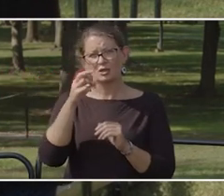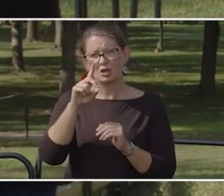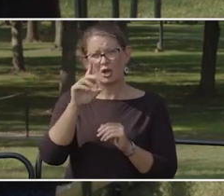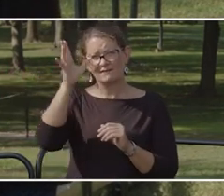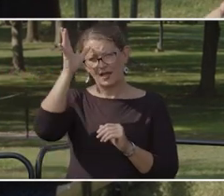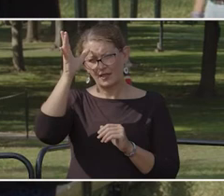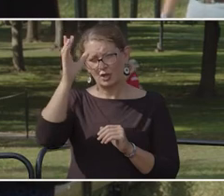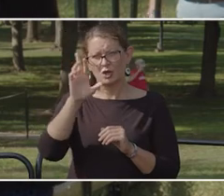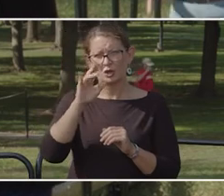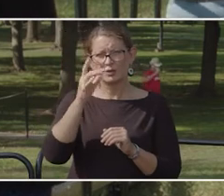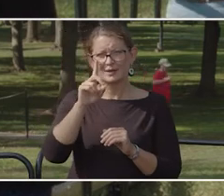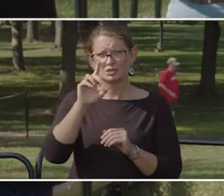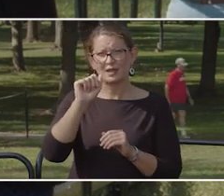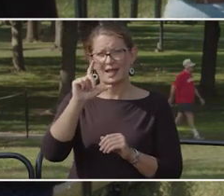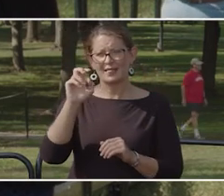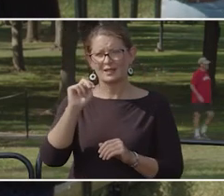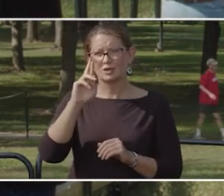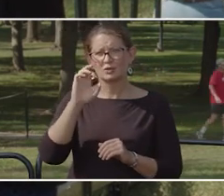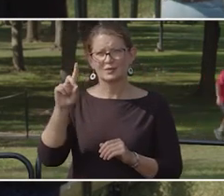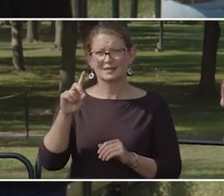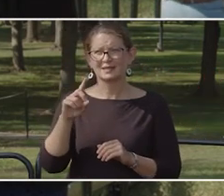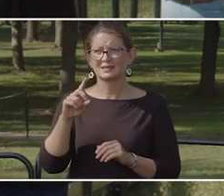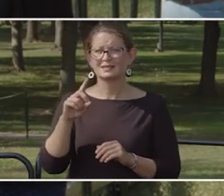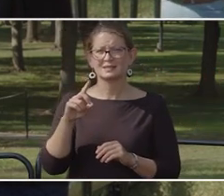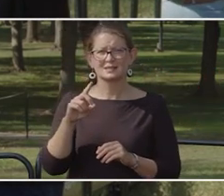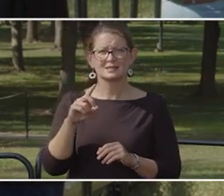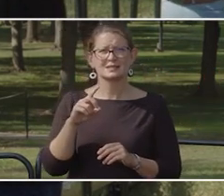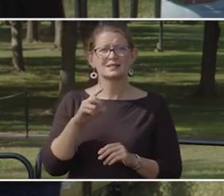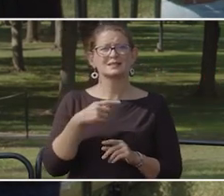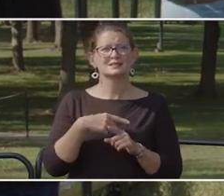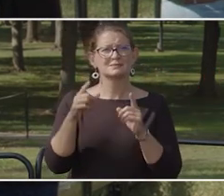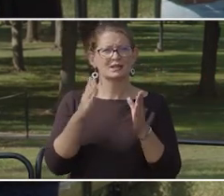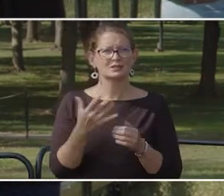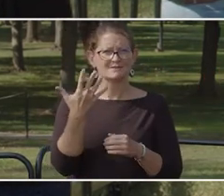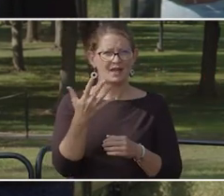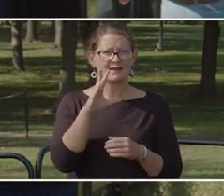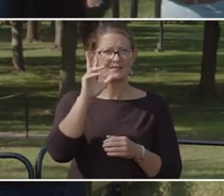godfather, Richard Allen Reed, Specialist 5, Vietnam,